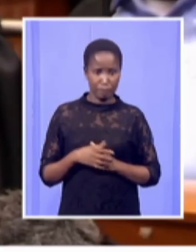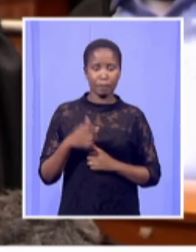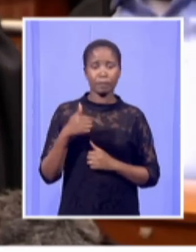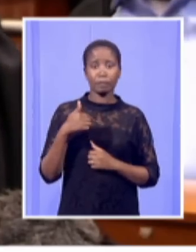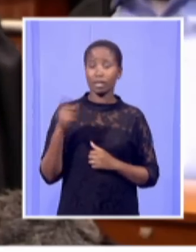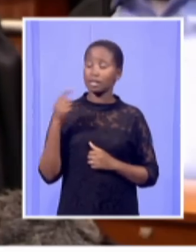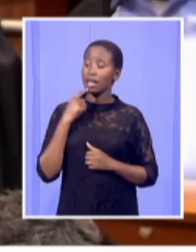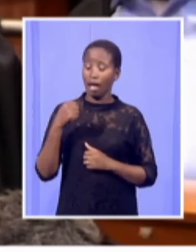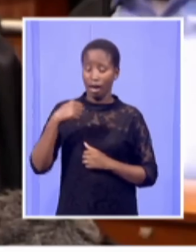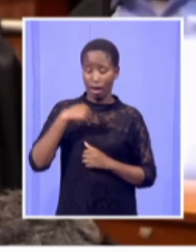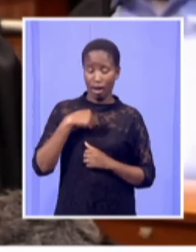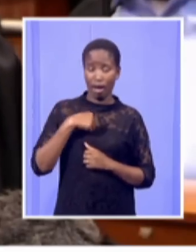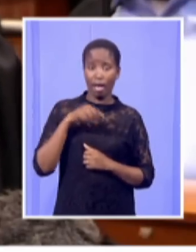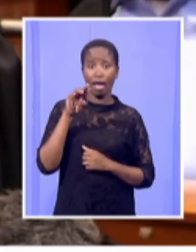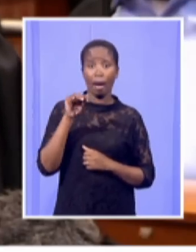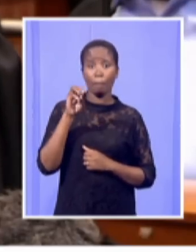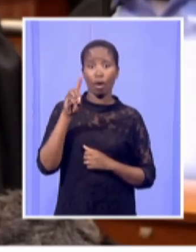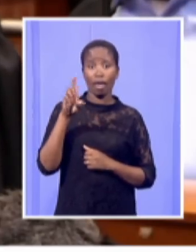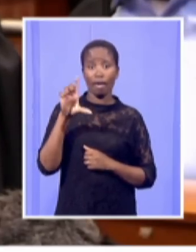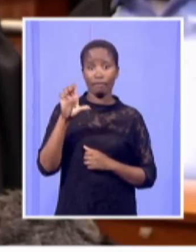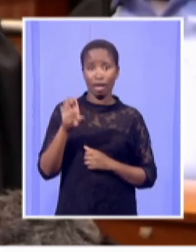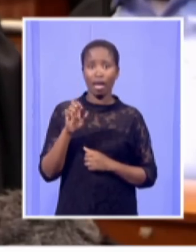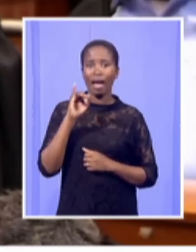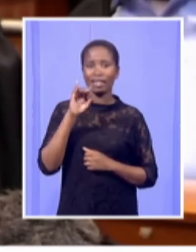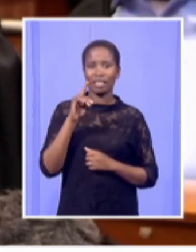Mthethwa, ID numbers